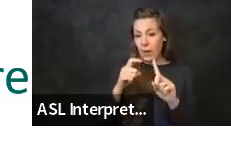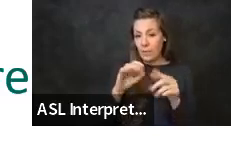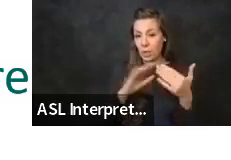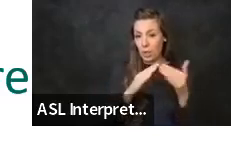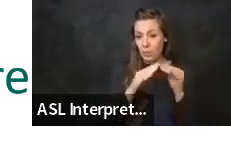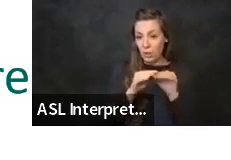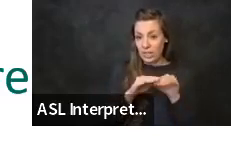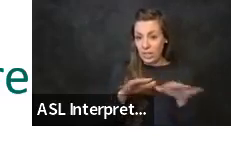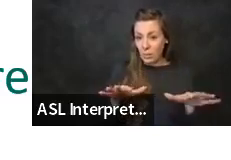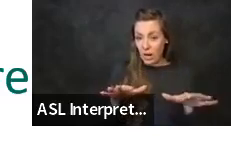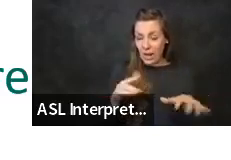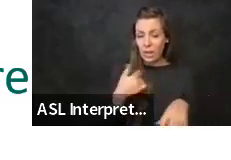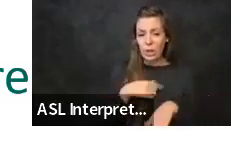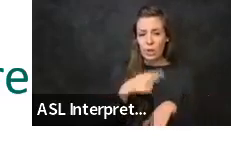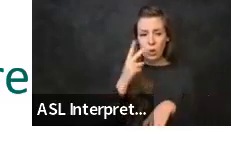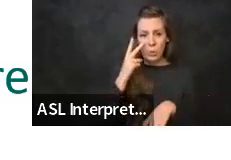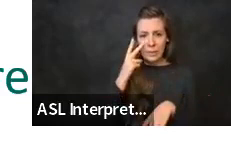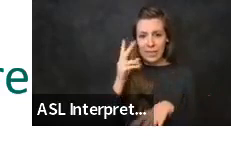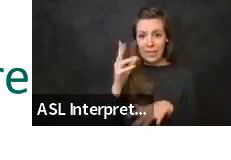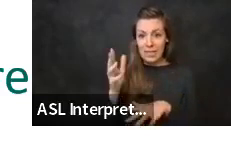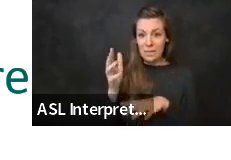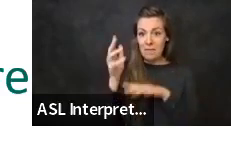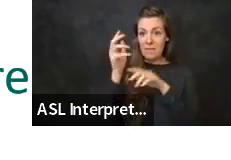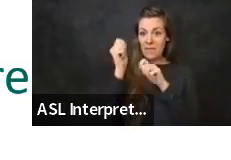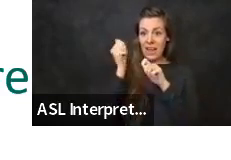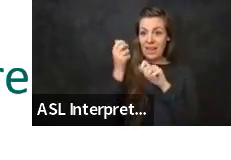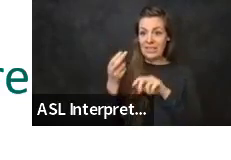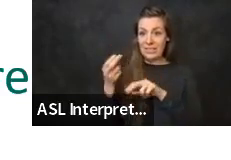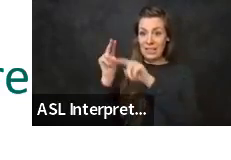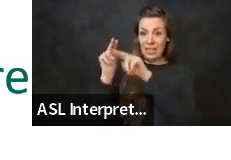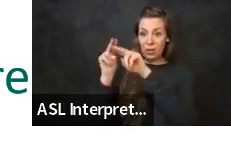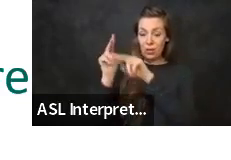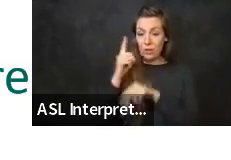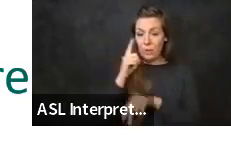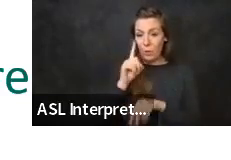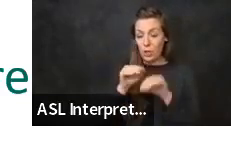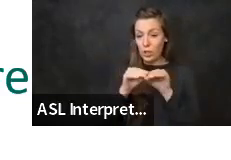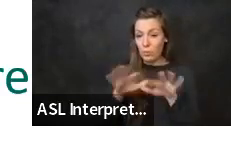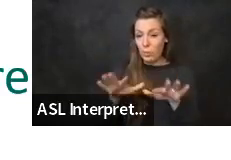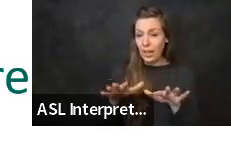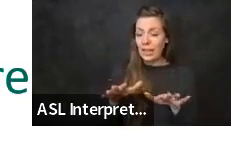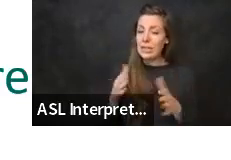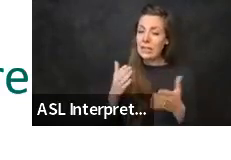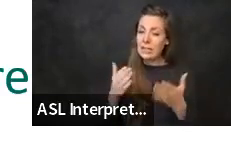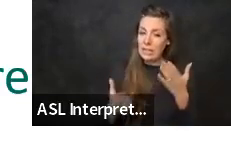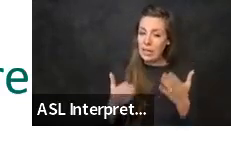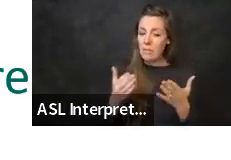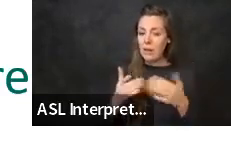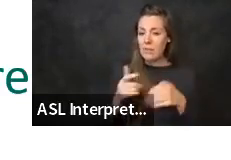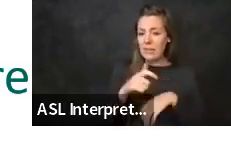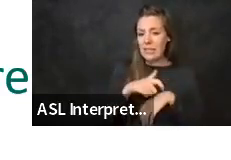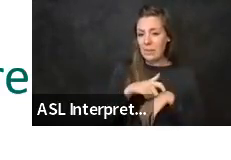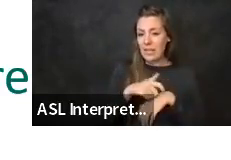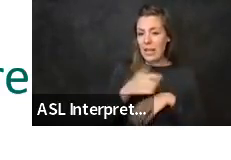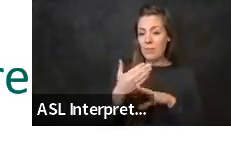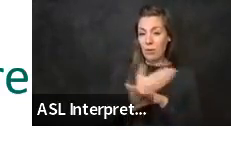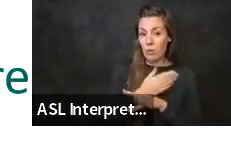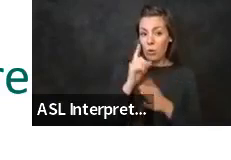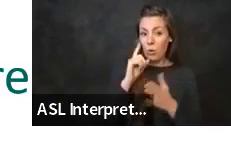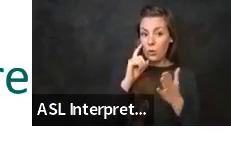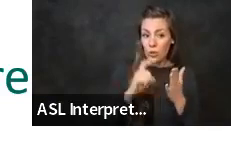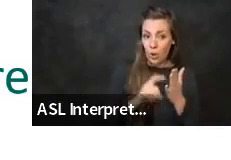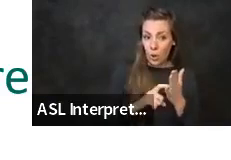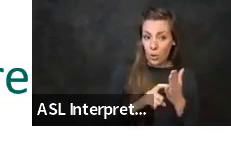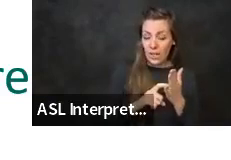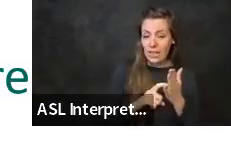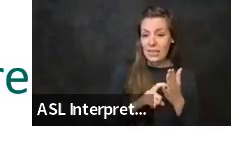And because we've seen such a rapid increase in transmission, it still may be a bit of time before we see that reflected in